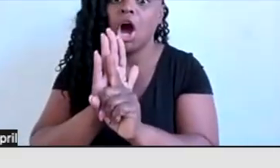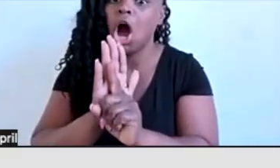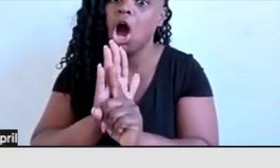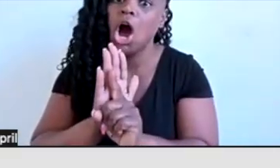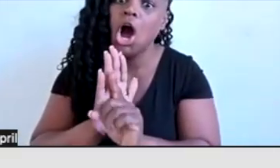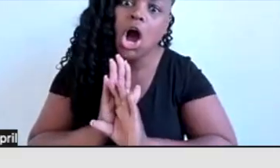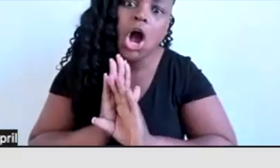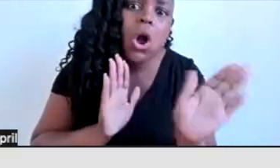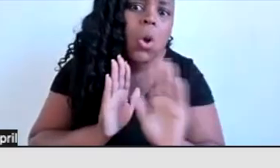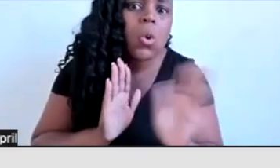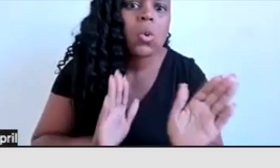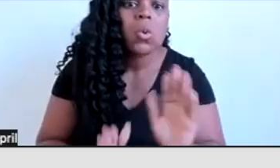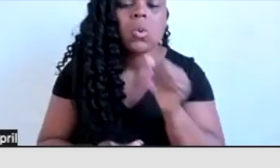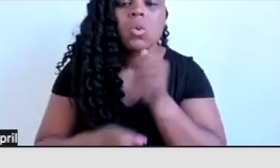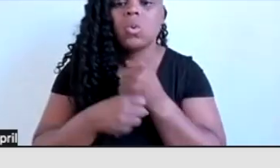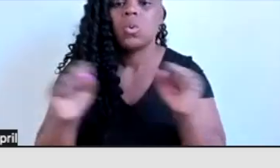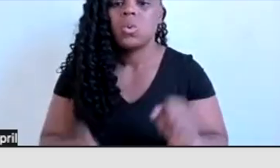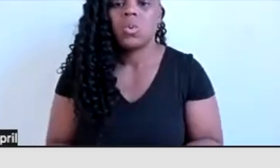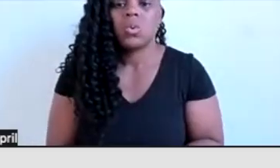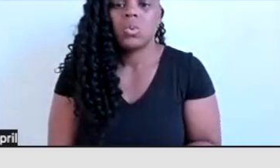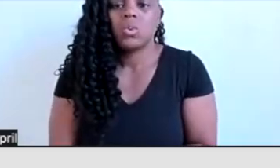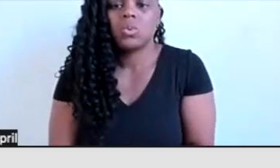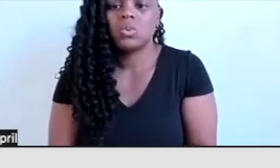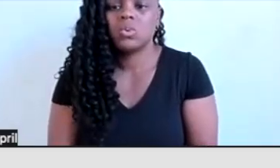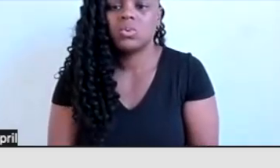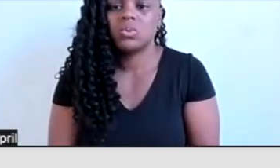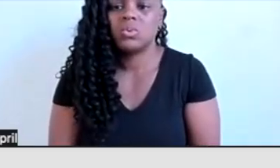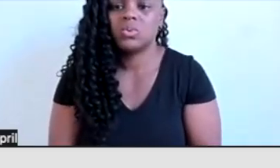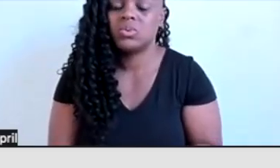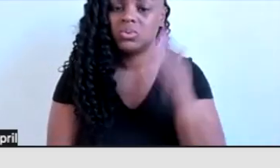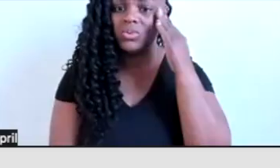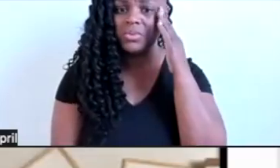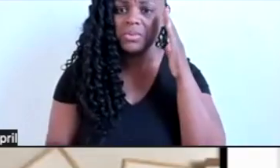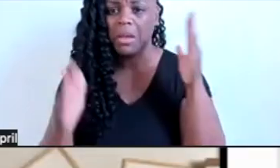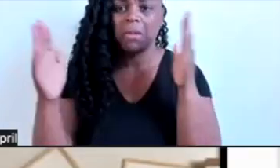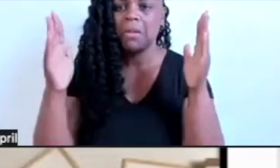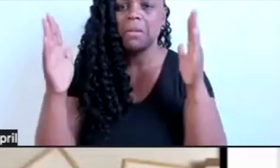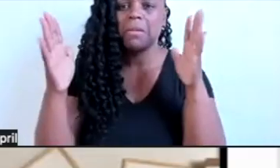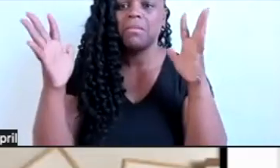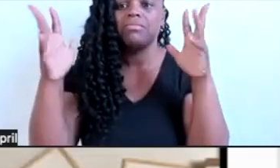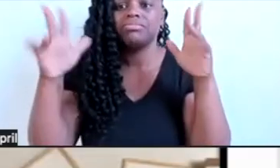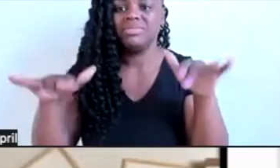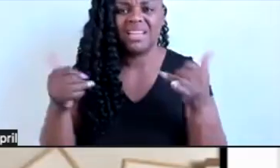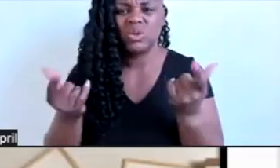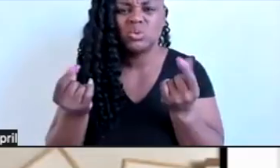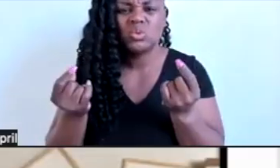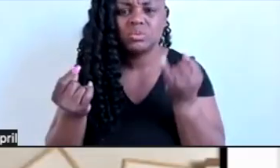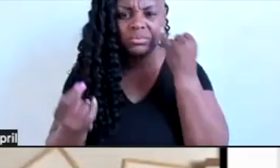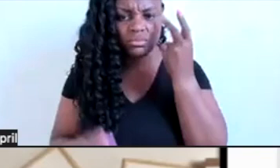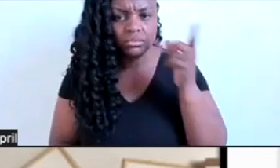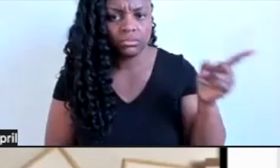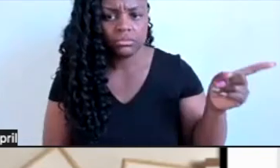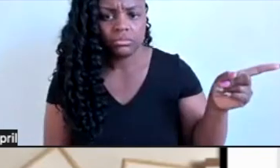Once the shaking has stopped, what should you do next? Think about what your home might look like when the